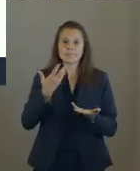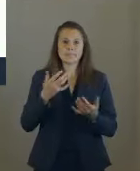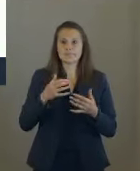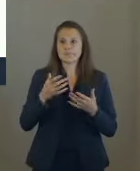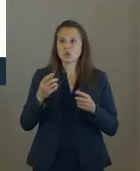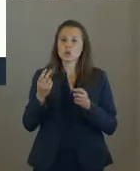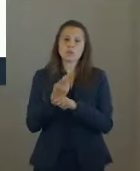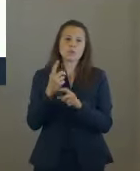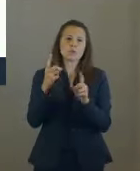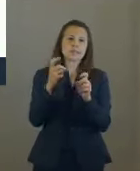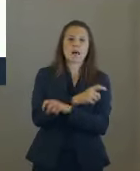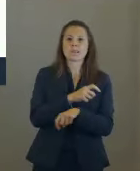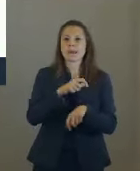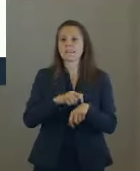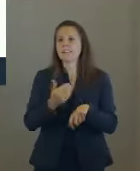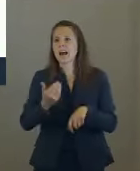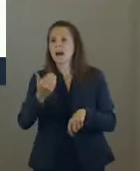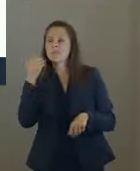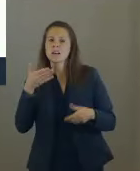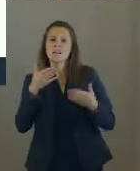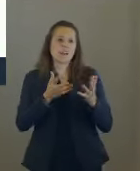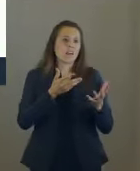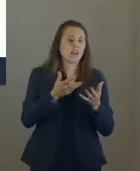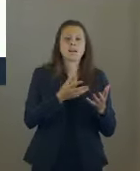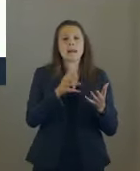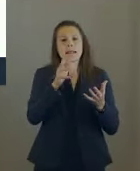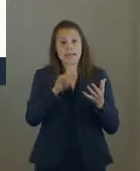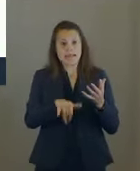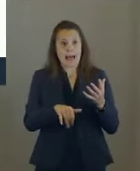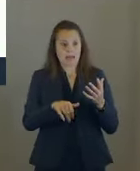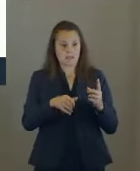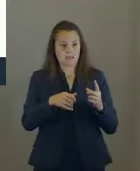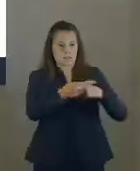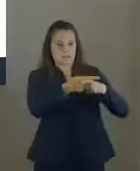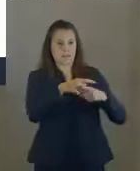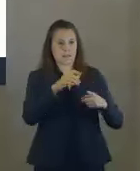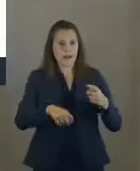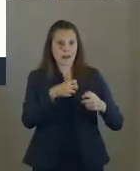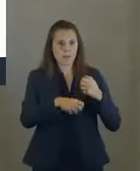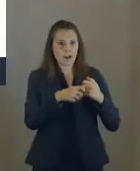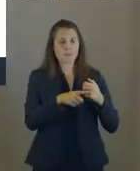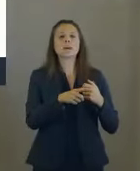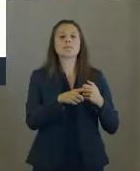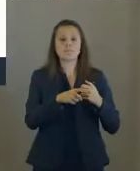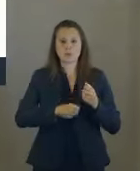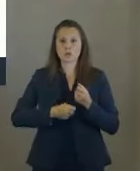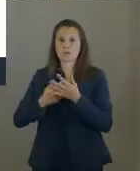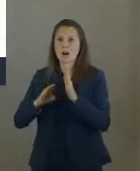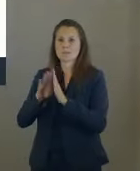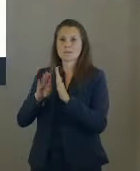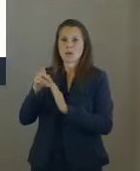through complicated or time-consuming means, and it was with that in mind that the portal was created to be simplistic and easy to engage